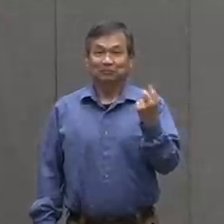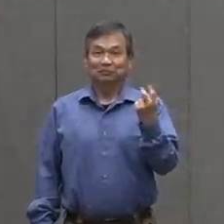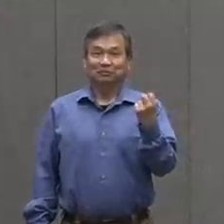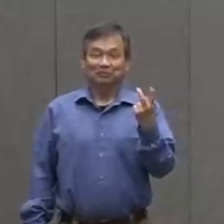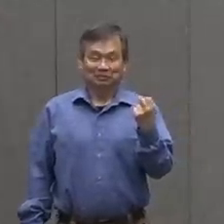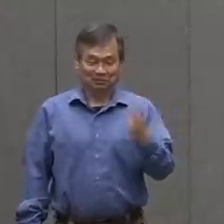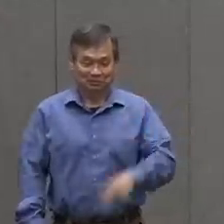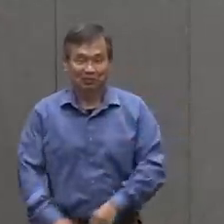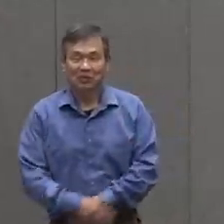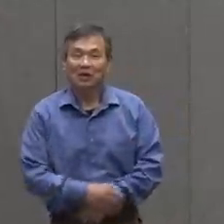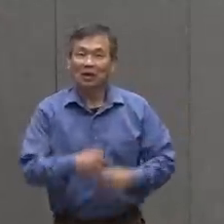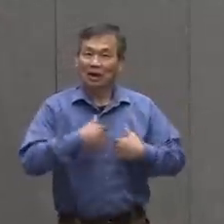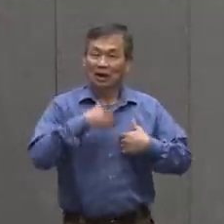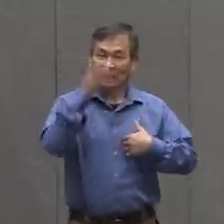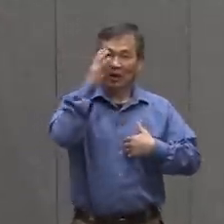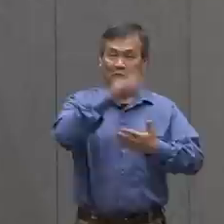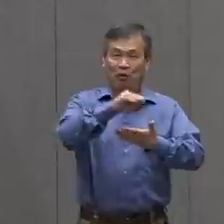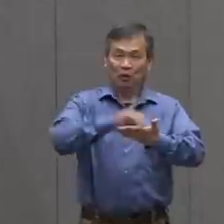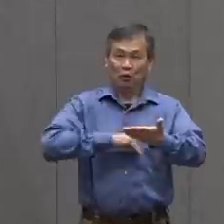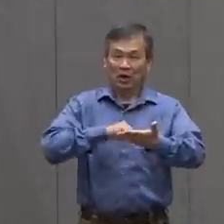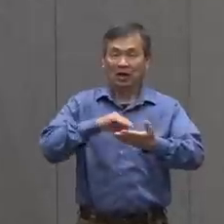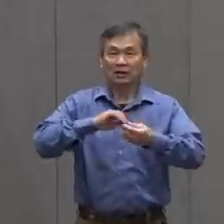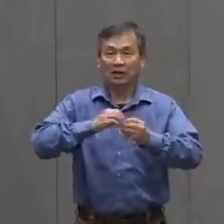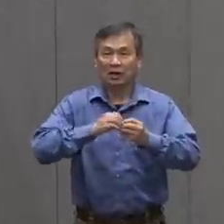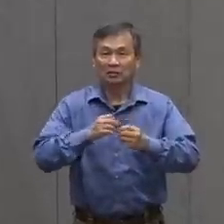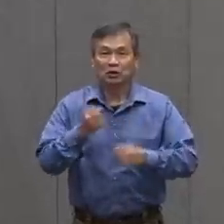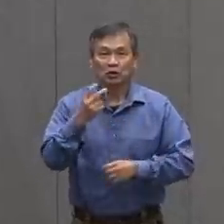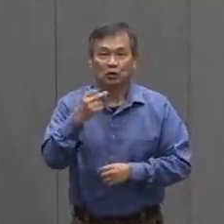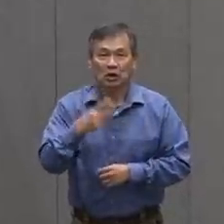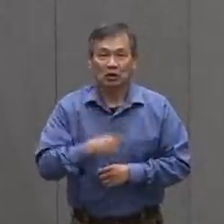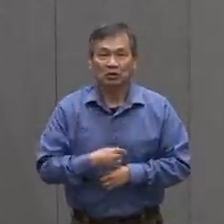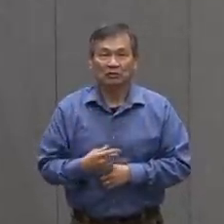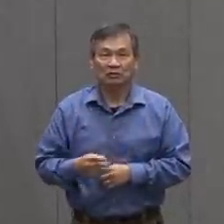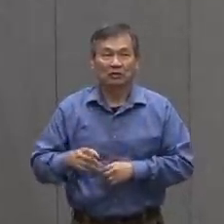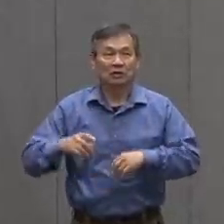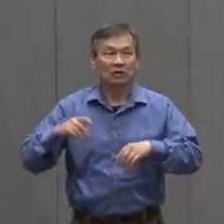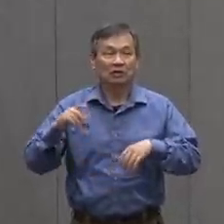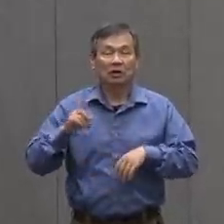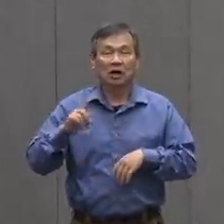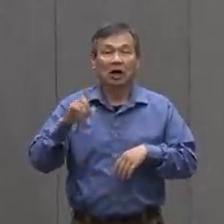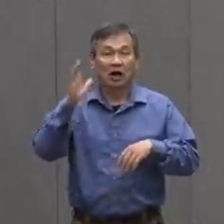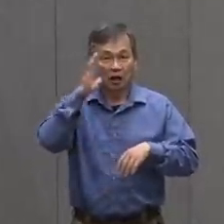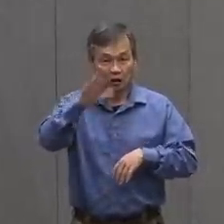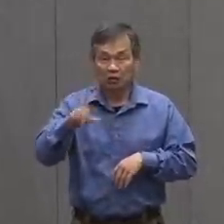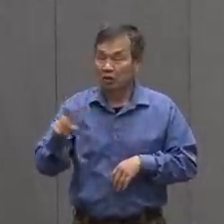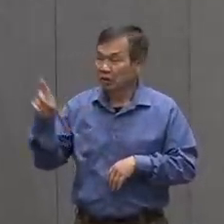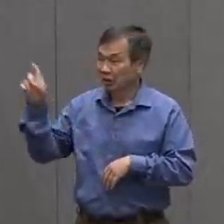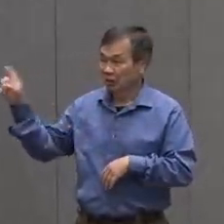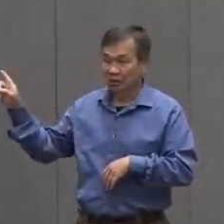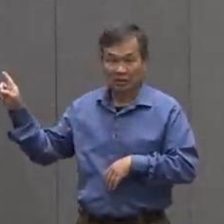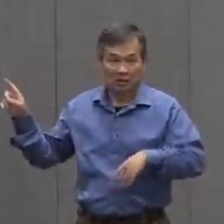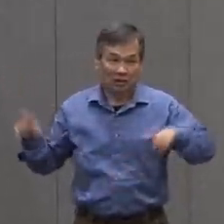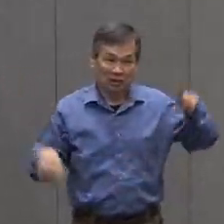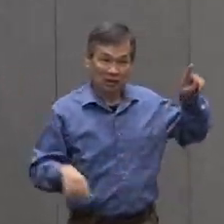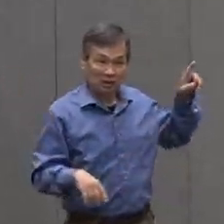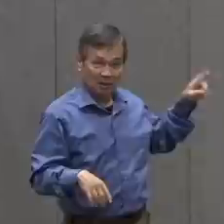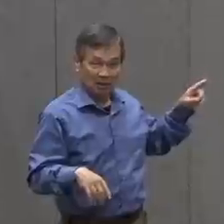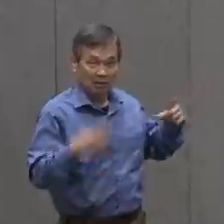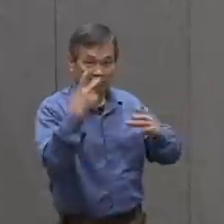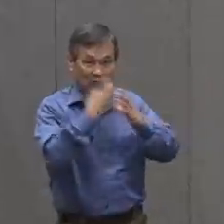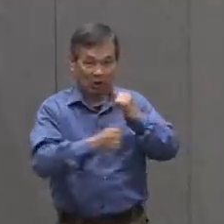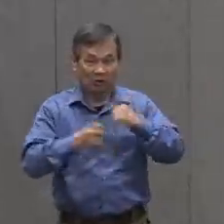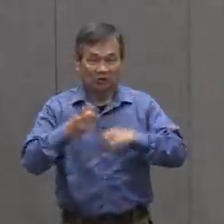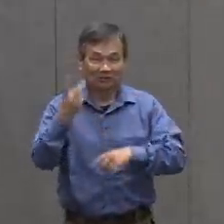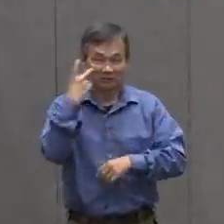12. I'm going to write the number 12 on the board. I'm going to write it on this board and on this board.